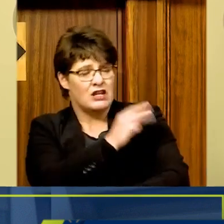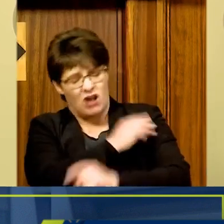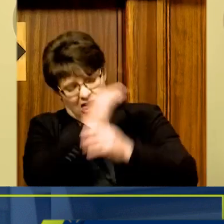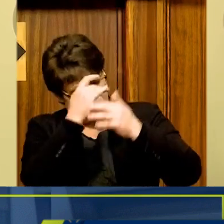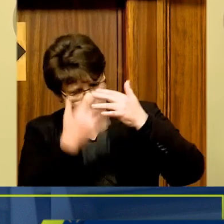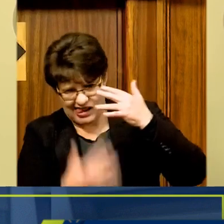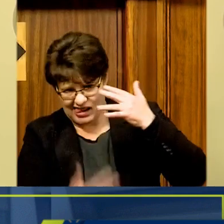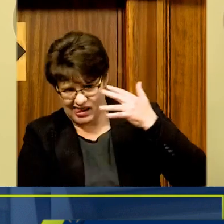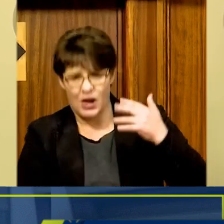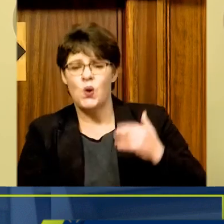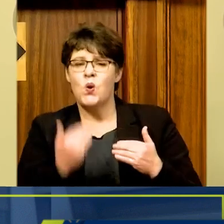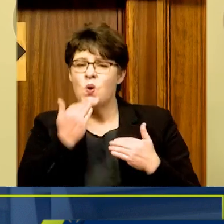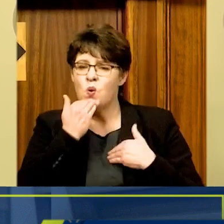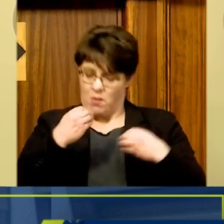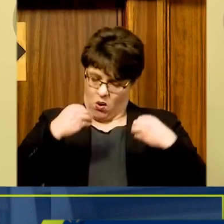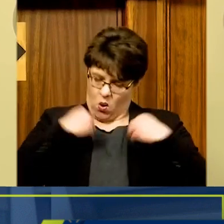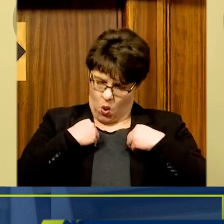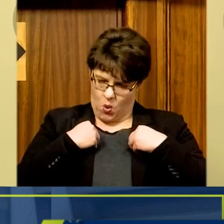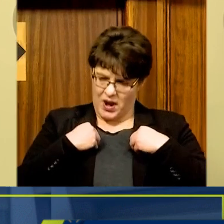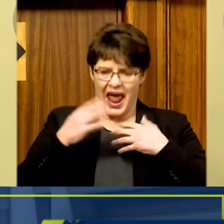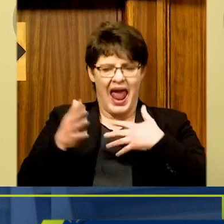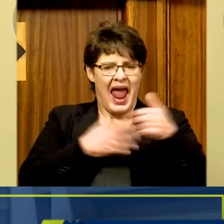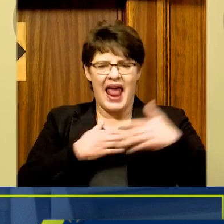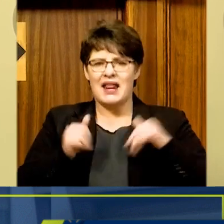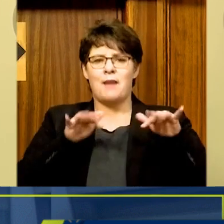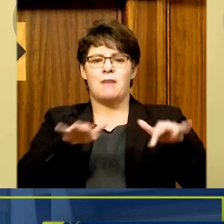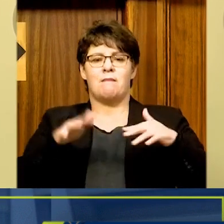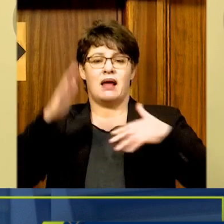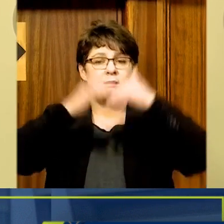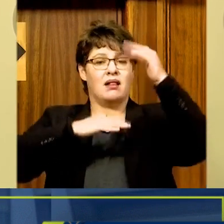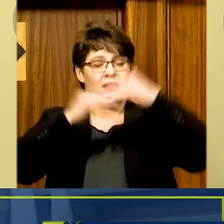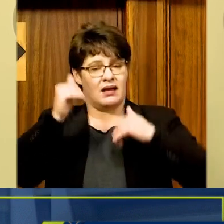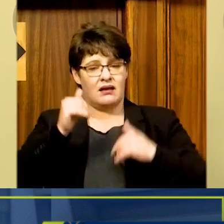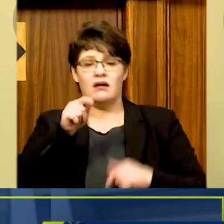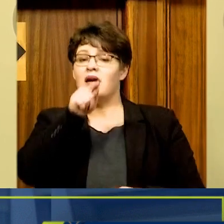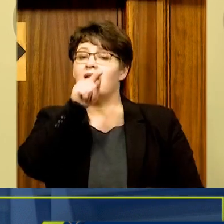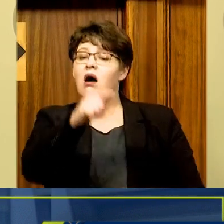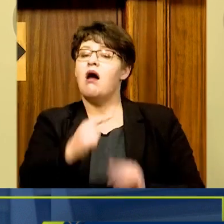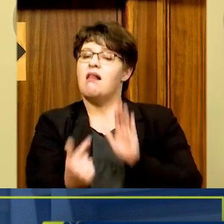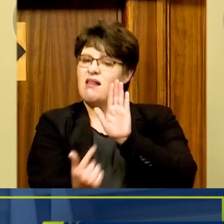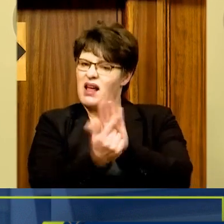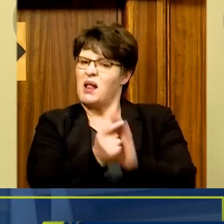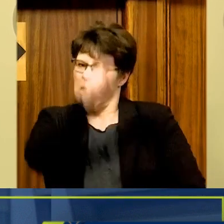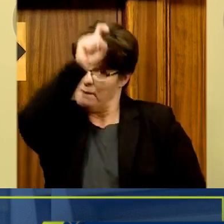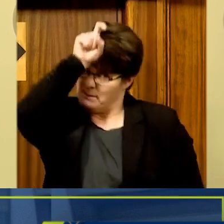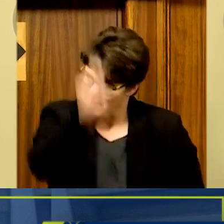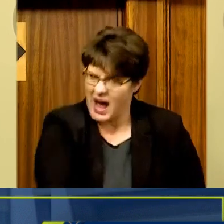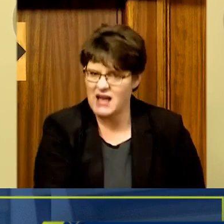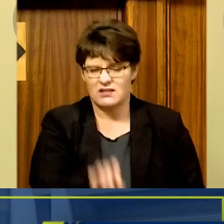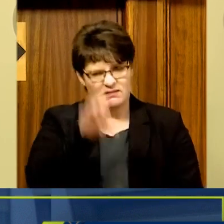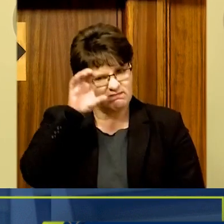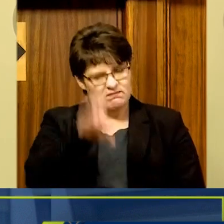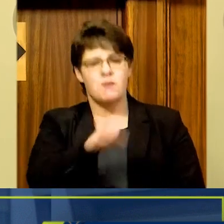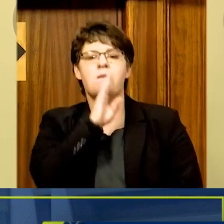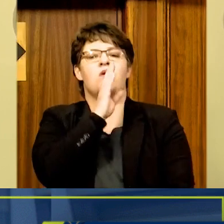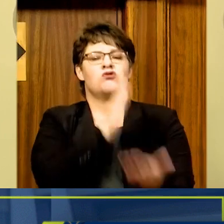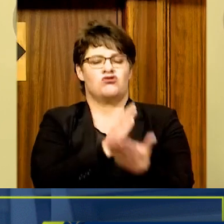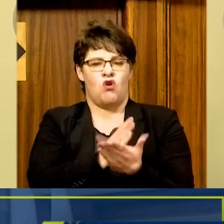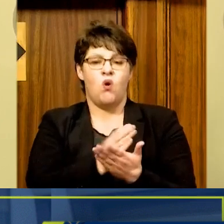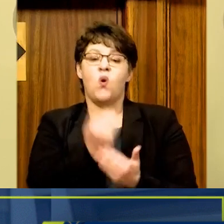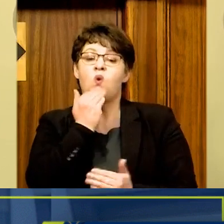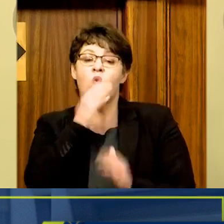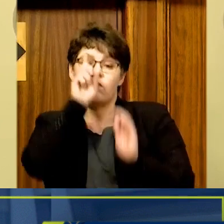and owners of any other public building are legally obliged to ensure